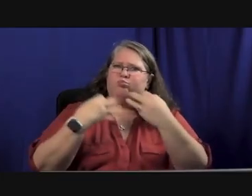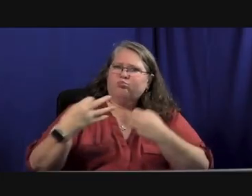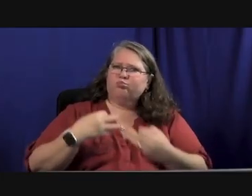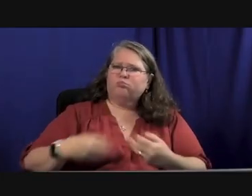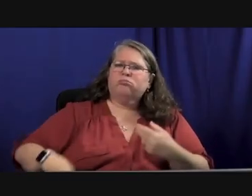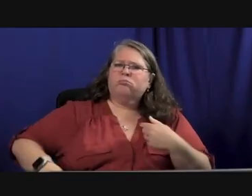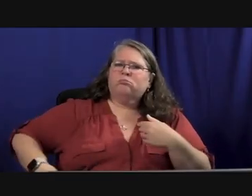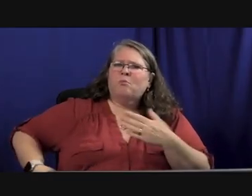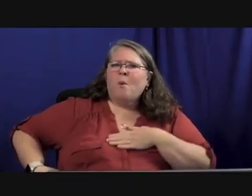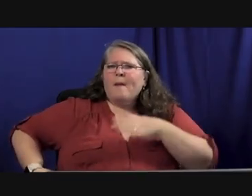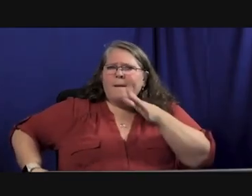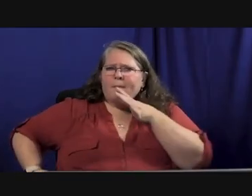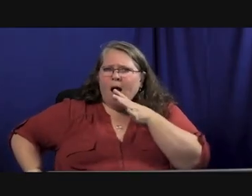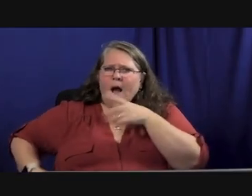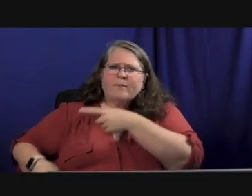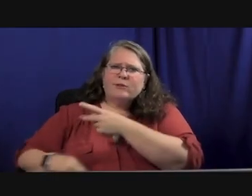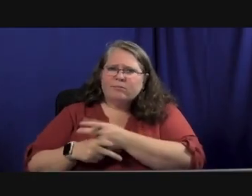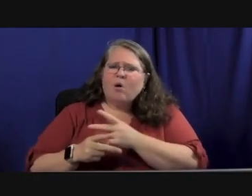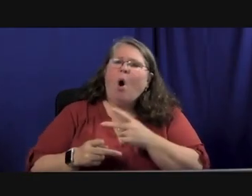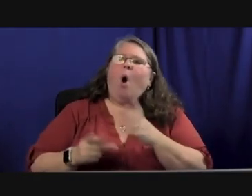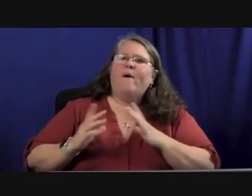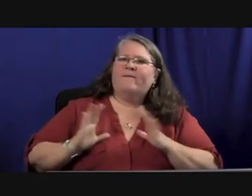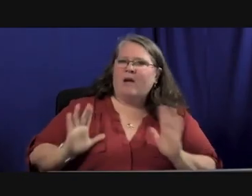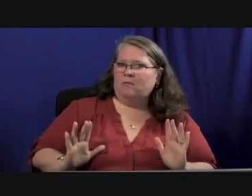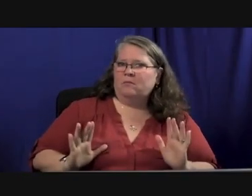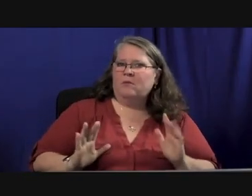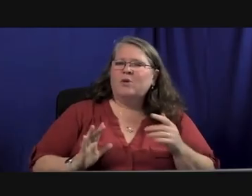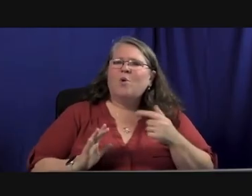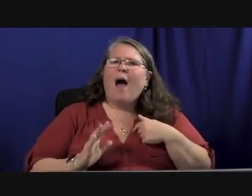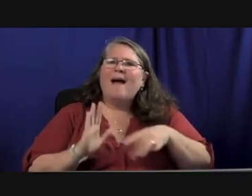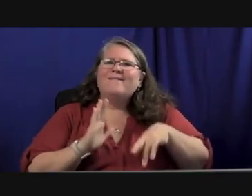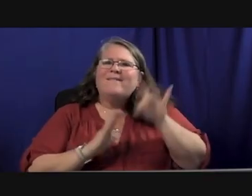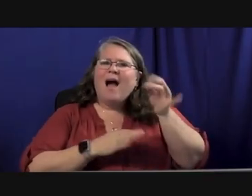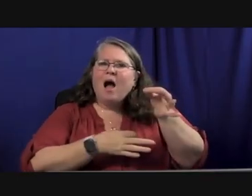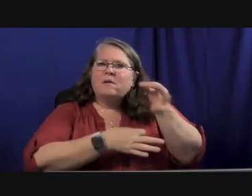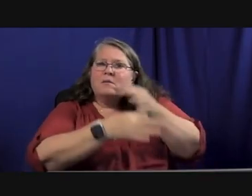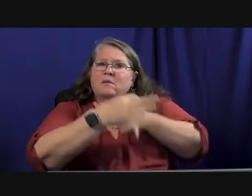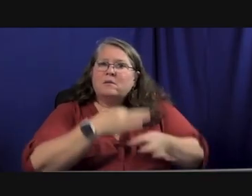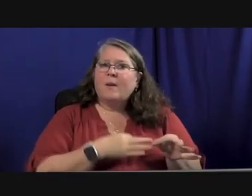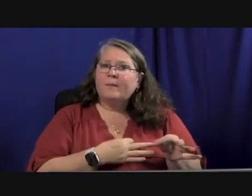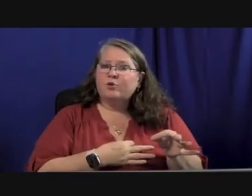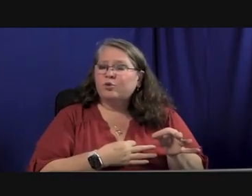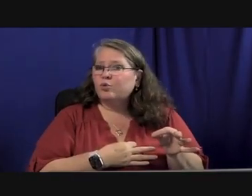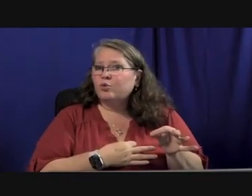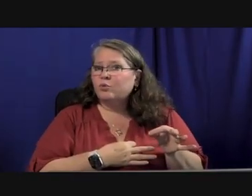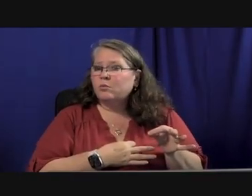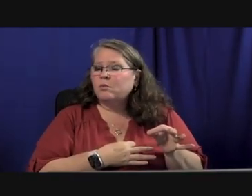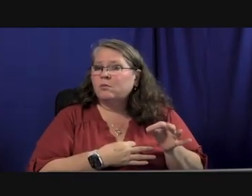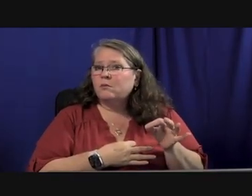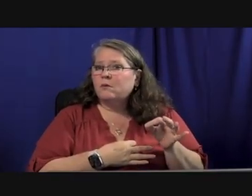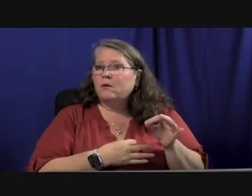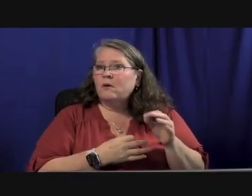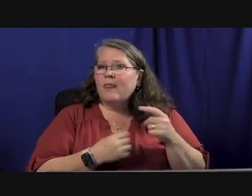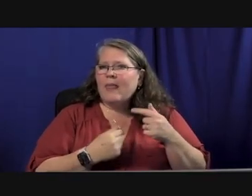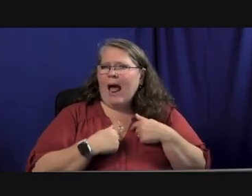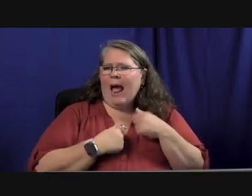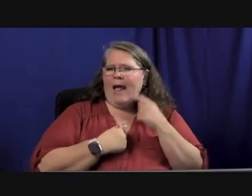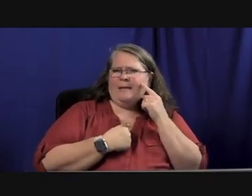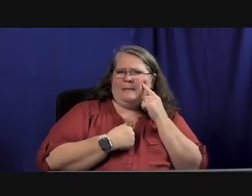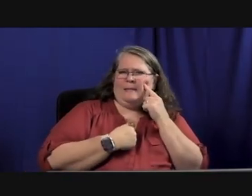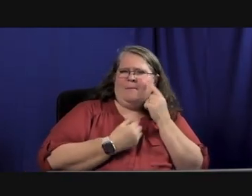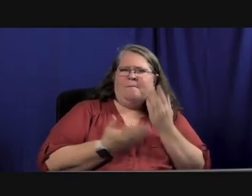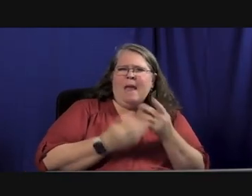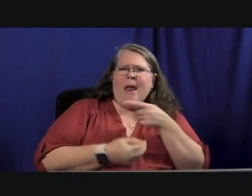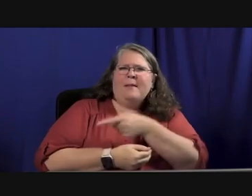that? And then the person will have to explain and say, oh, that's my mom. As far as like finding out